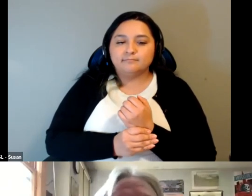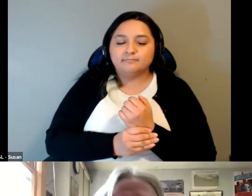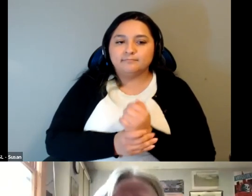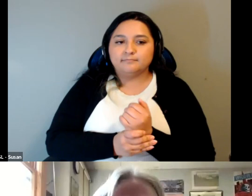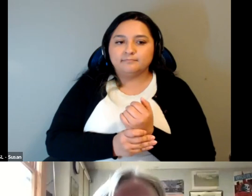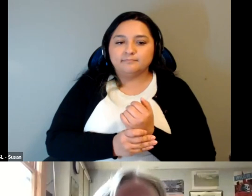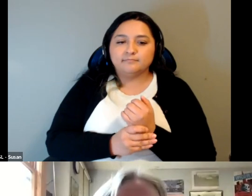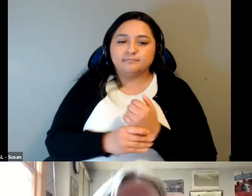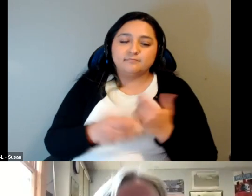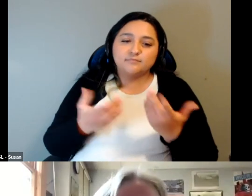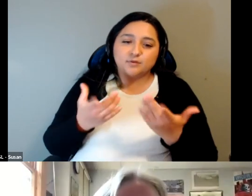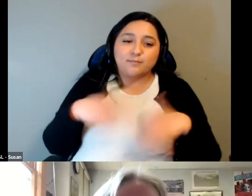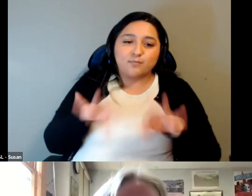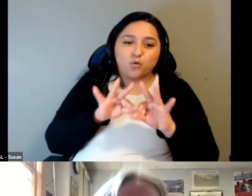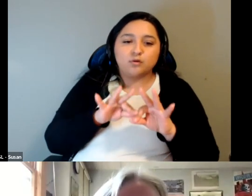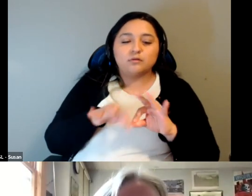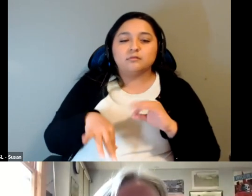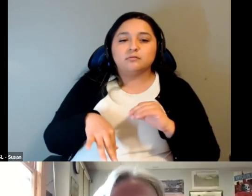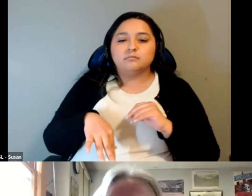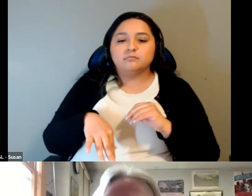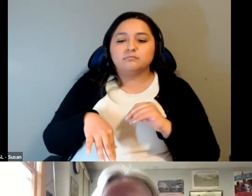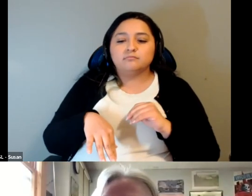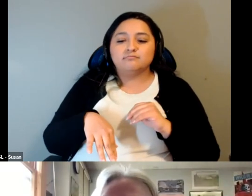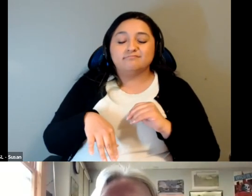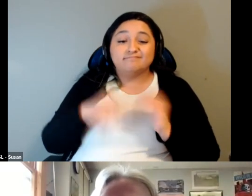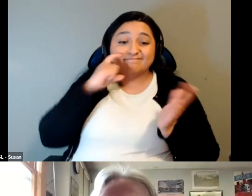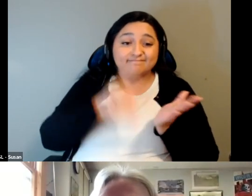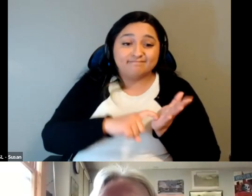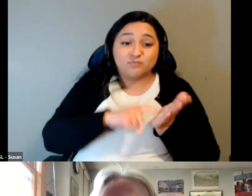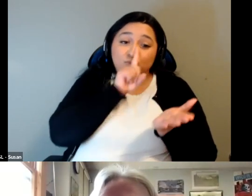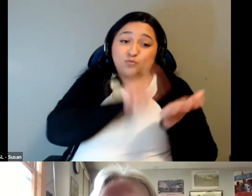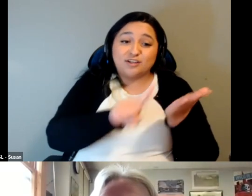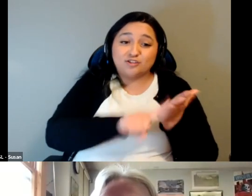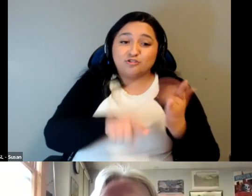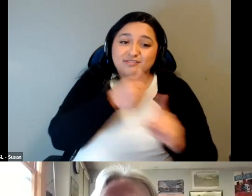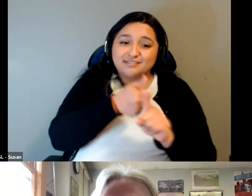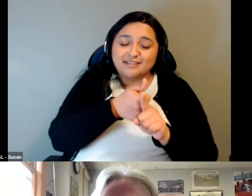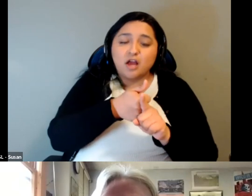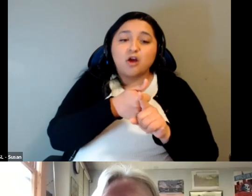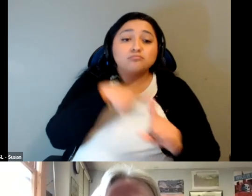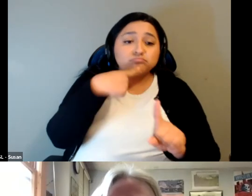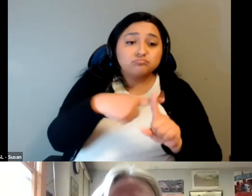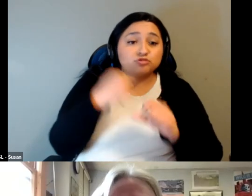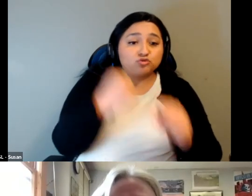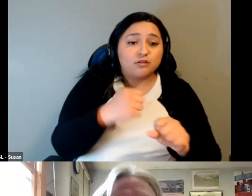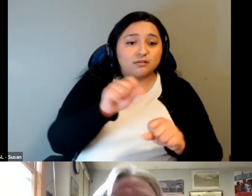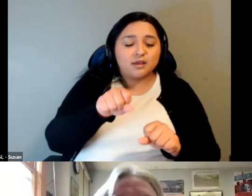both the strengths and the real limitations of research to address questions that are really driven,